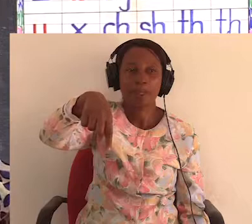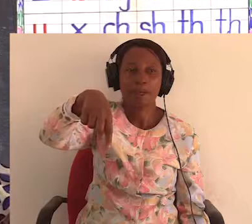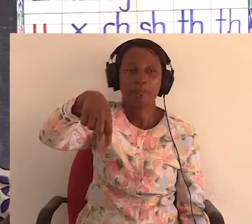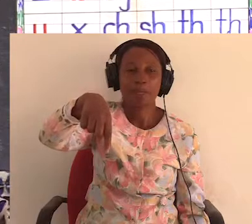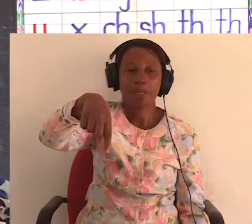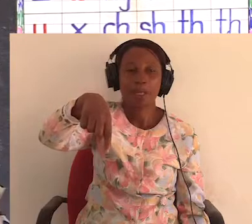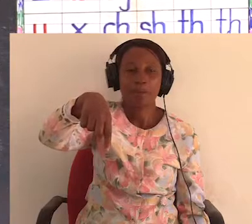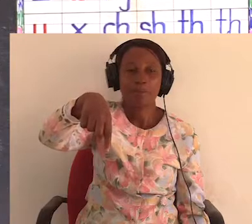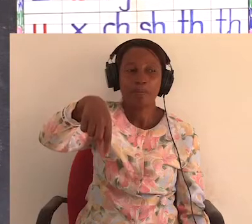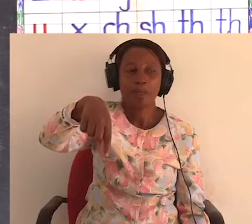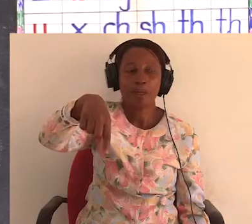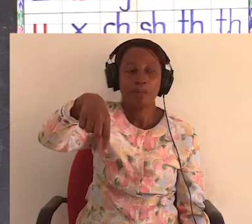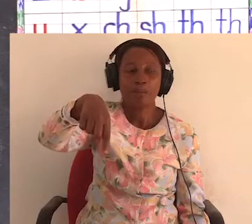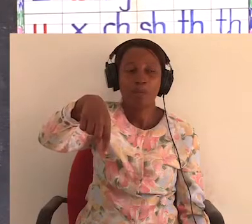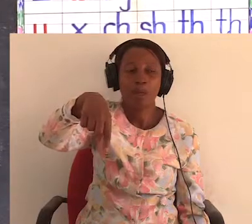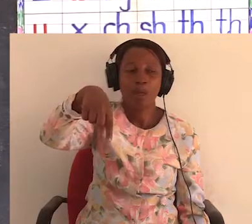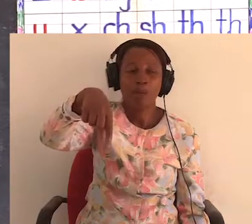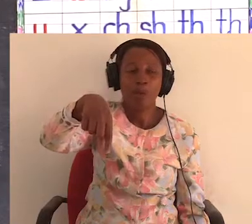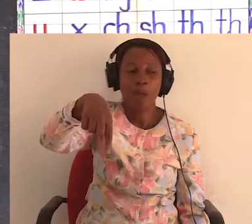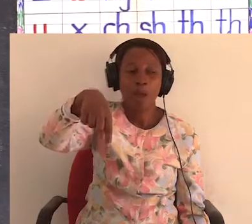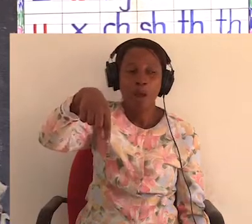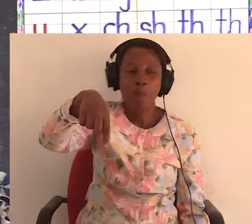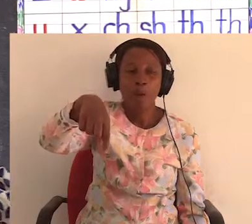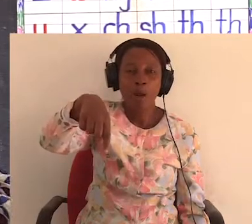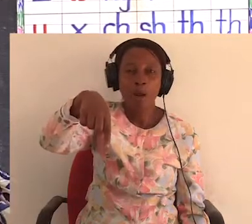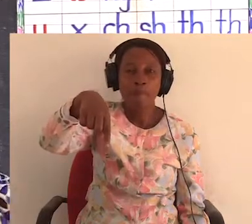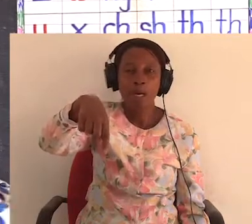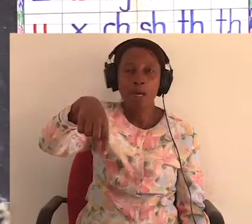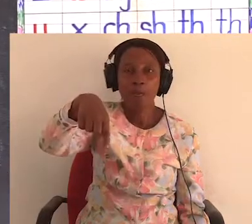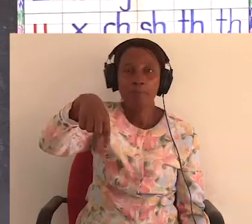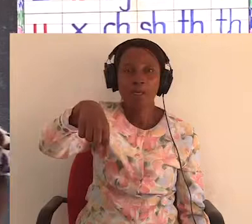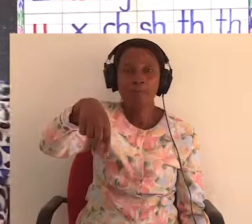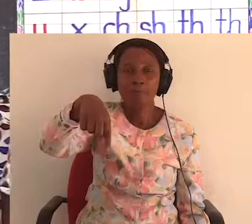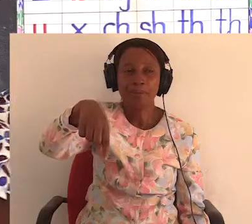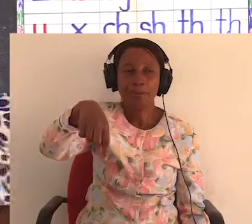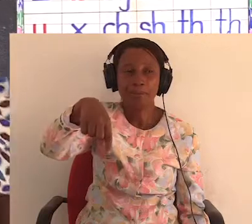p, p, p, p.